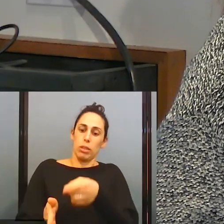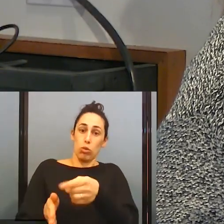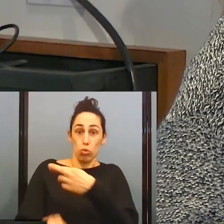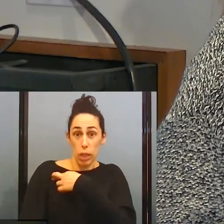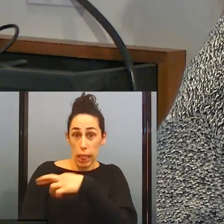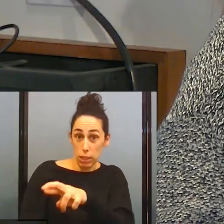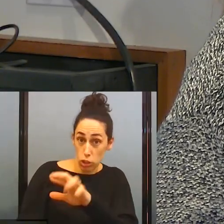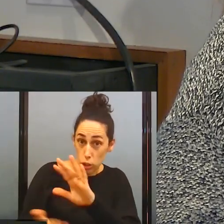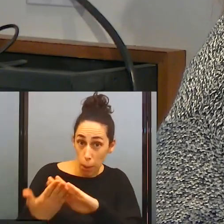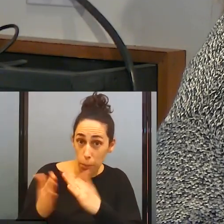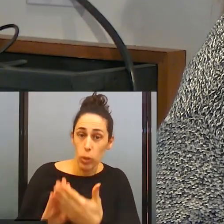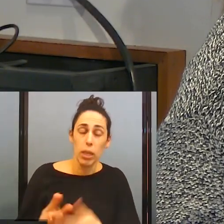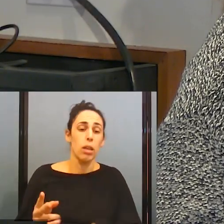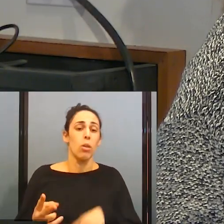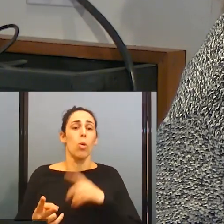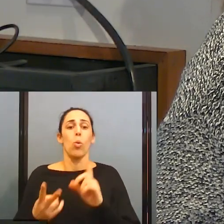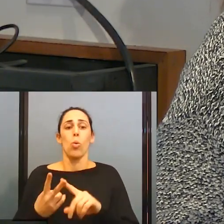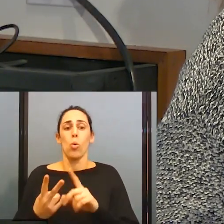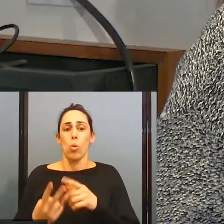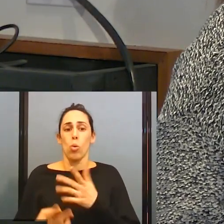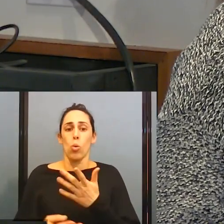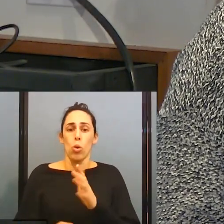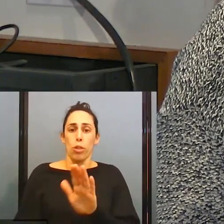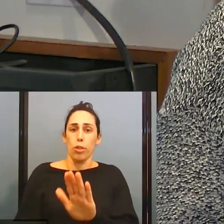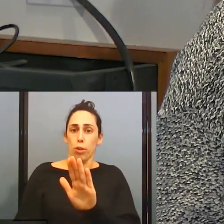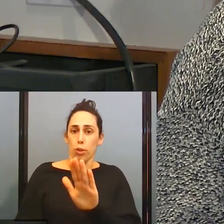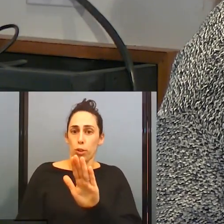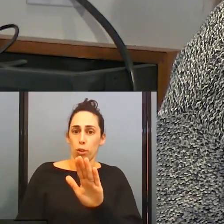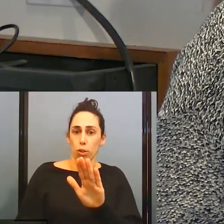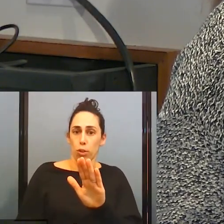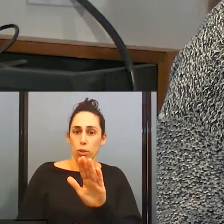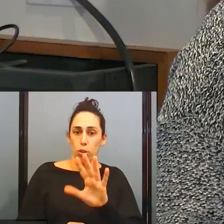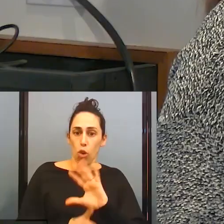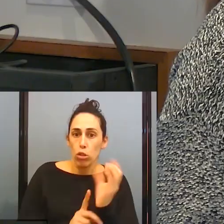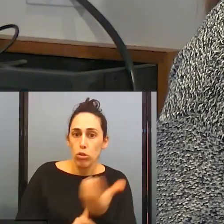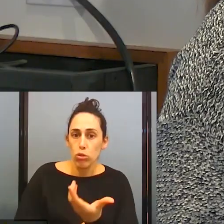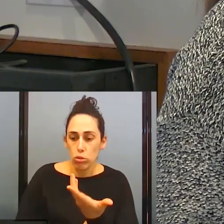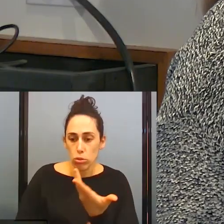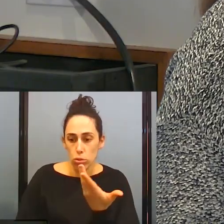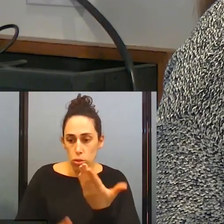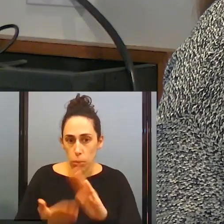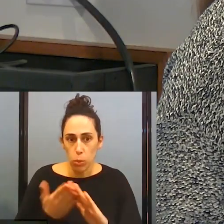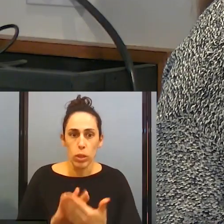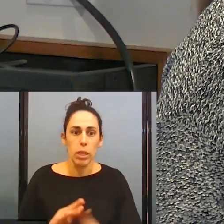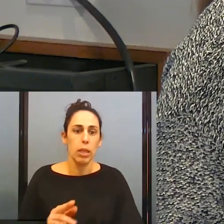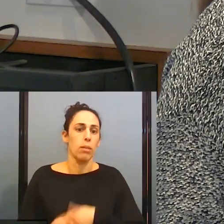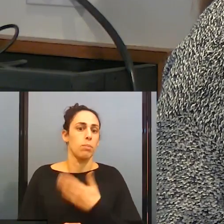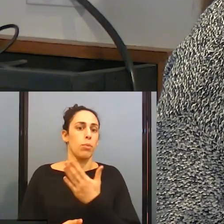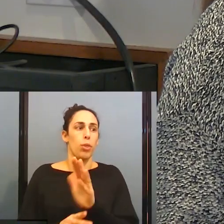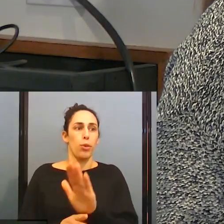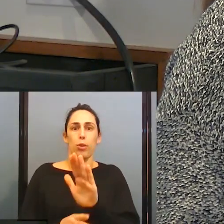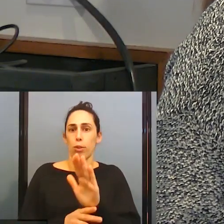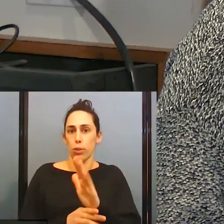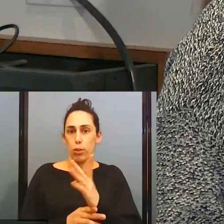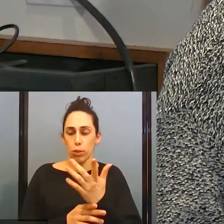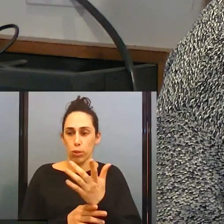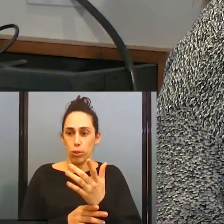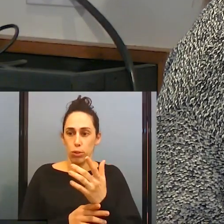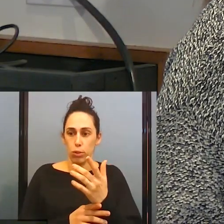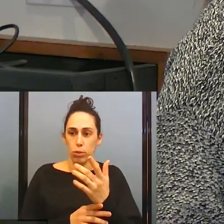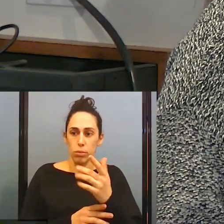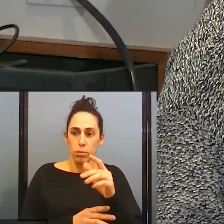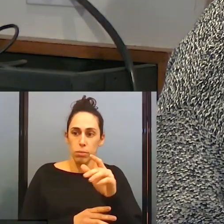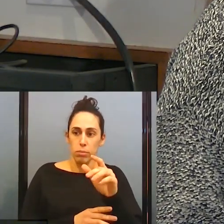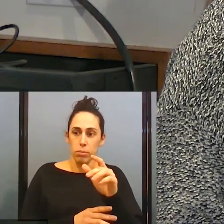family. But yeah, also encourage everybody to think about whether that's something that their organization can devote